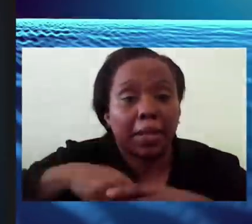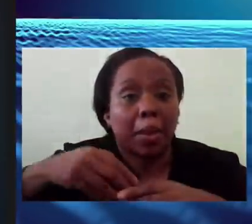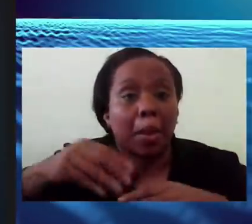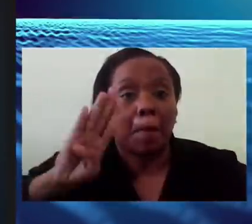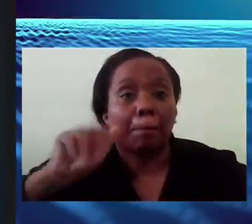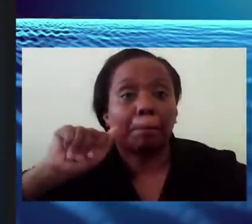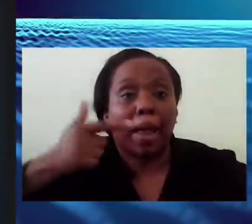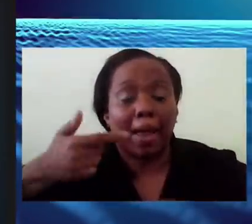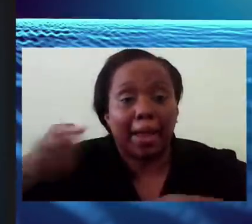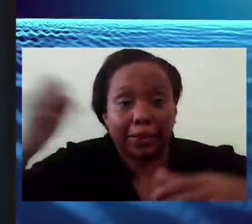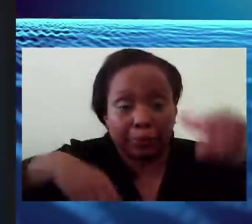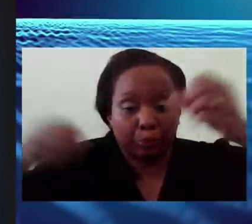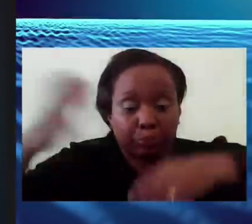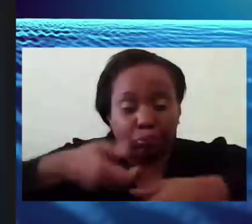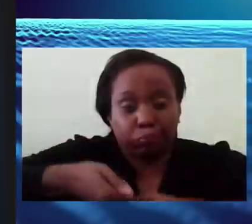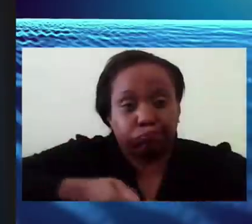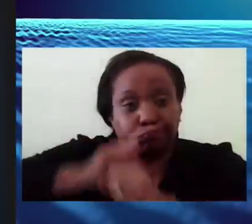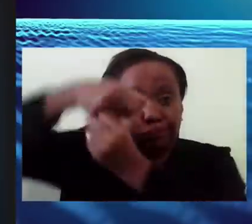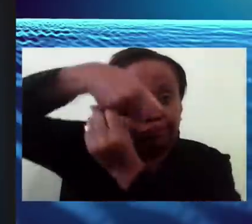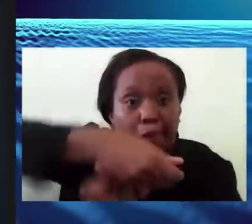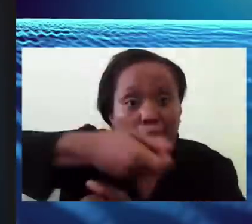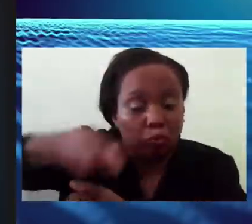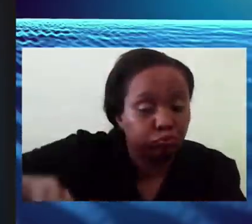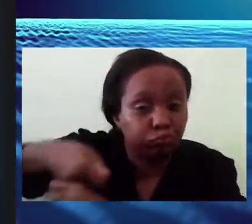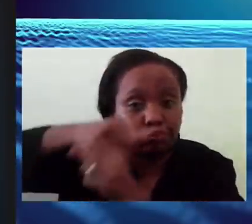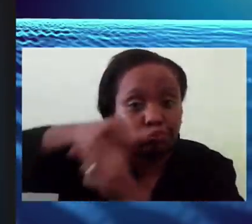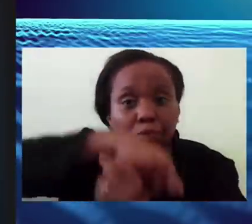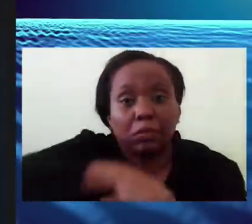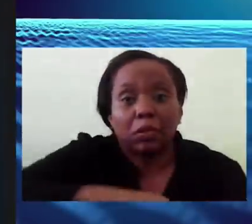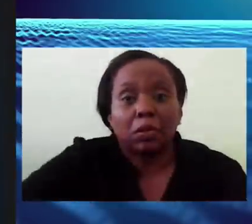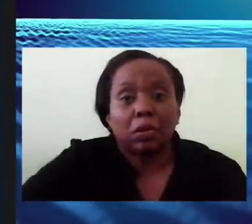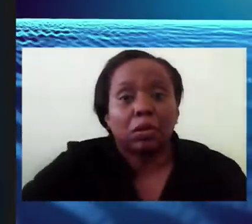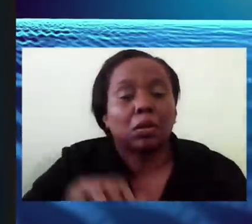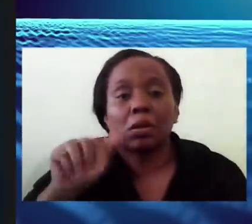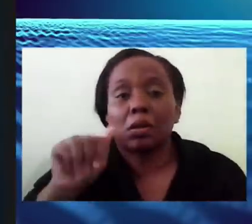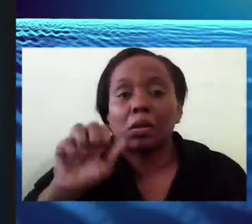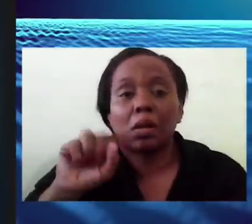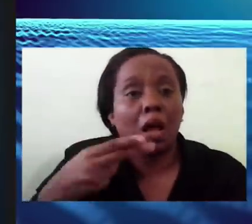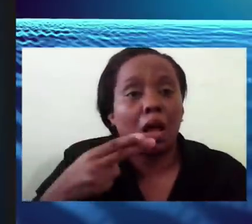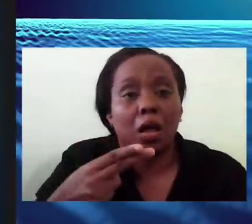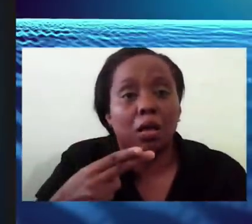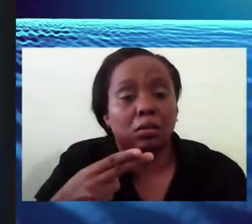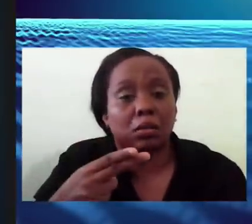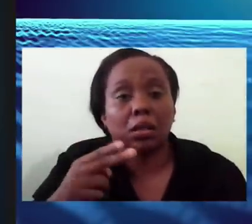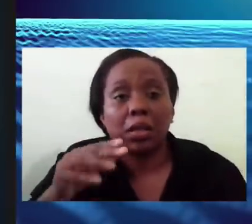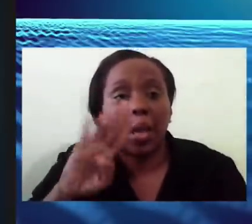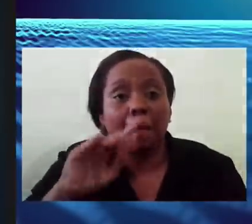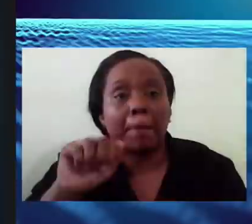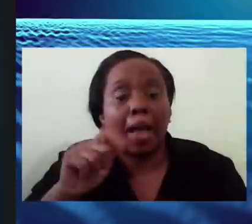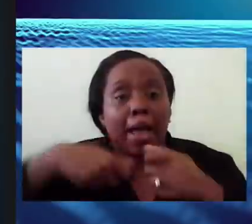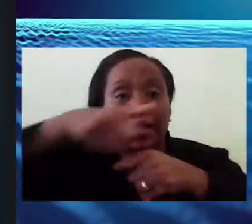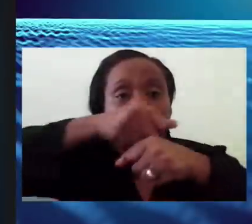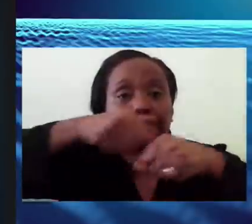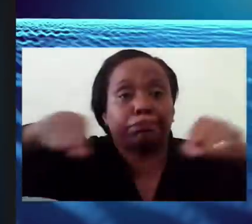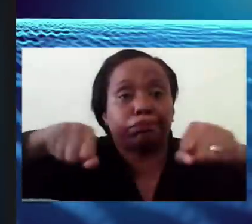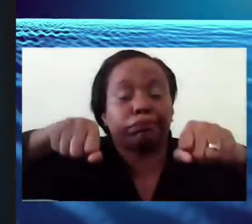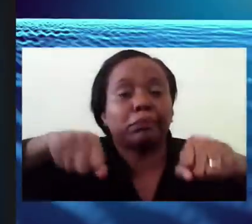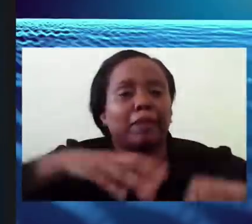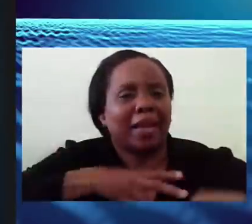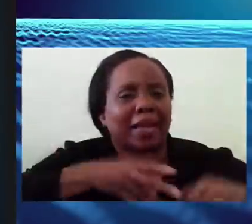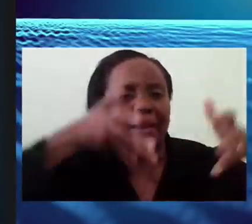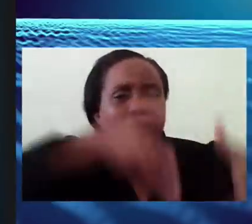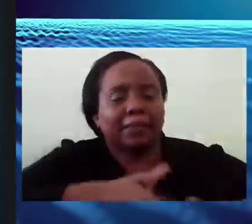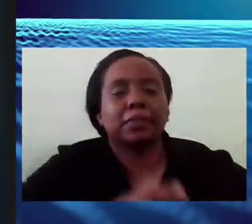understand, the priority, ash in bikes is not blowing anywhere. So the priority right now is to remove the loose ash, get the roadways